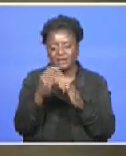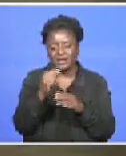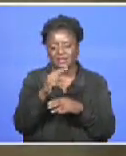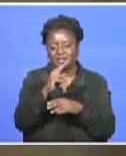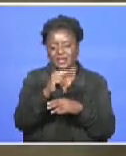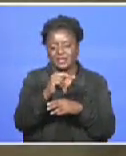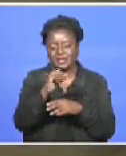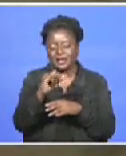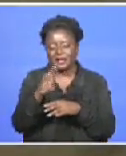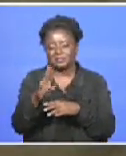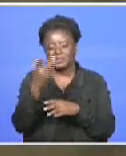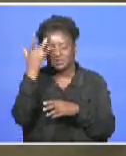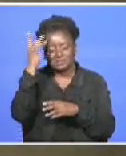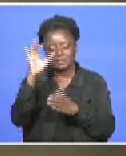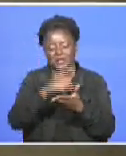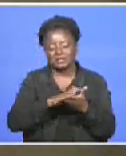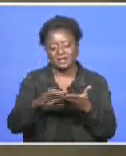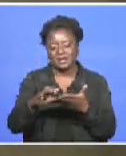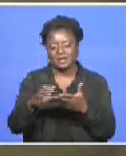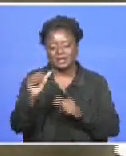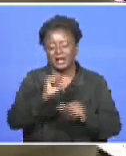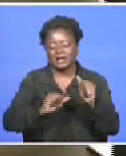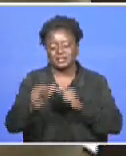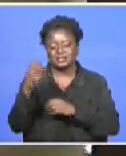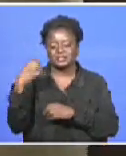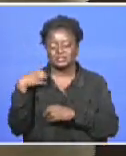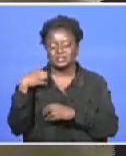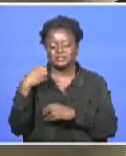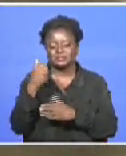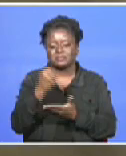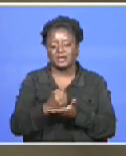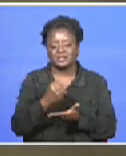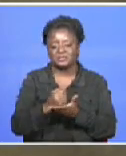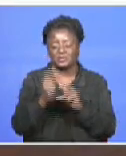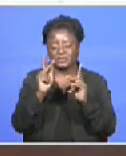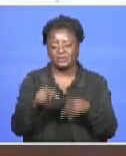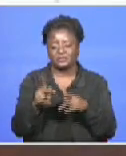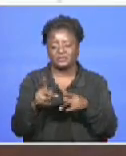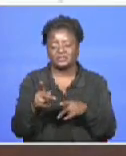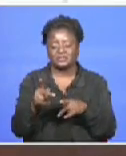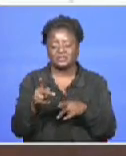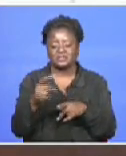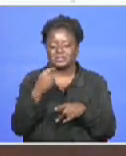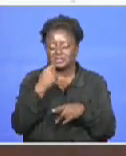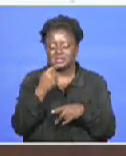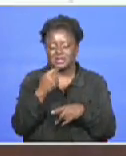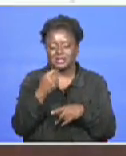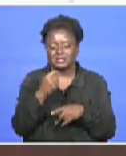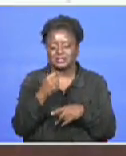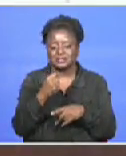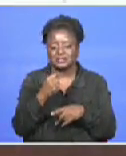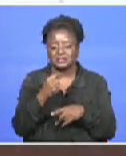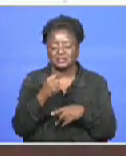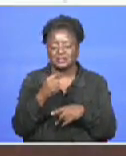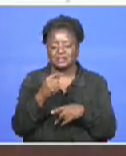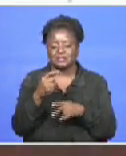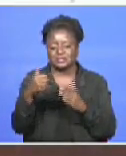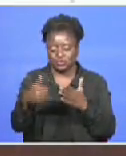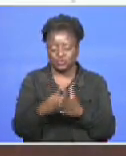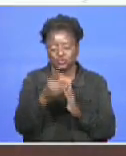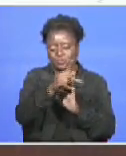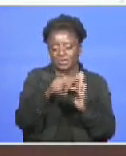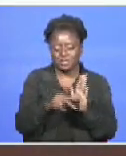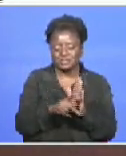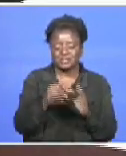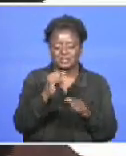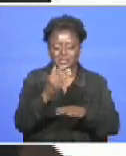Insurance Board Smart Card. Acting Chief Passport Officer Siobhan Dean says the new policy is an improvement and a